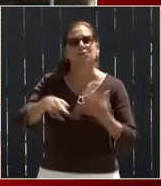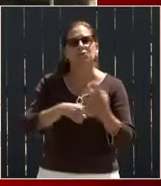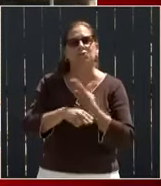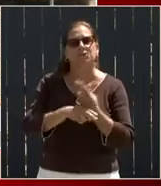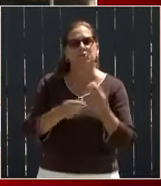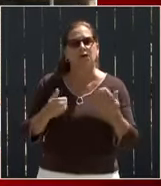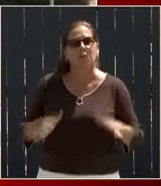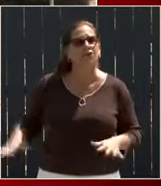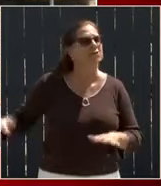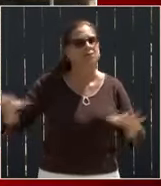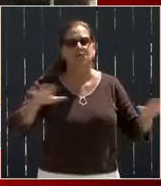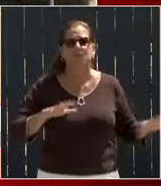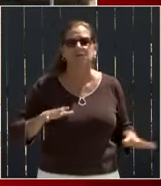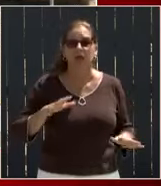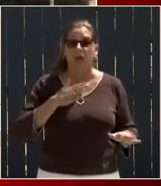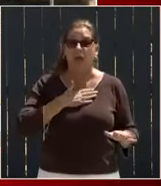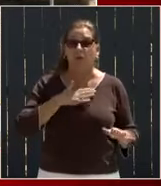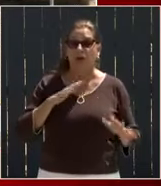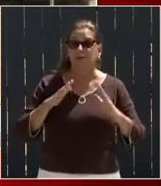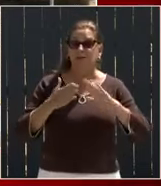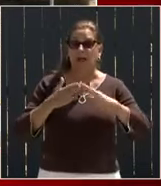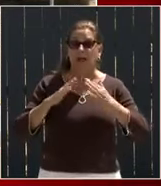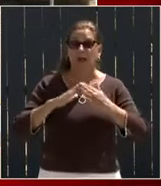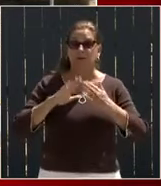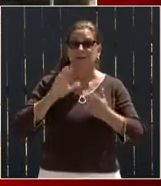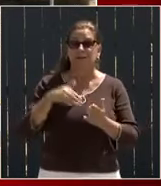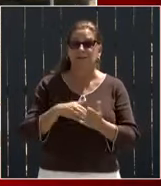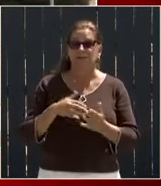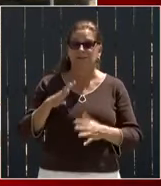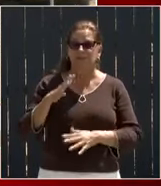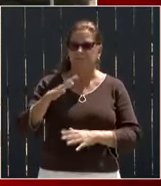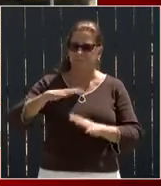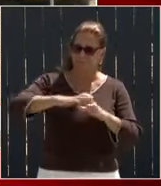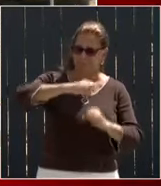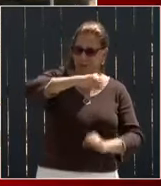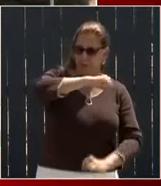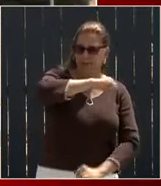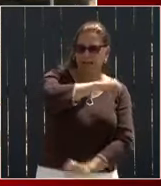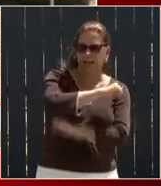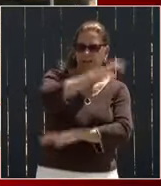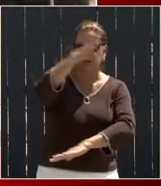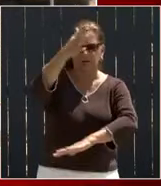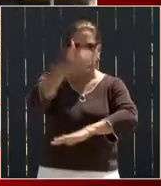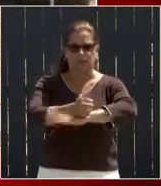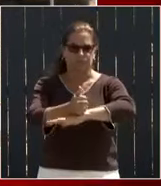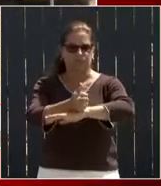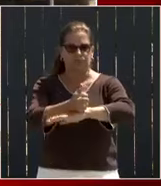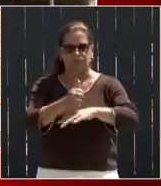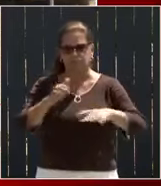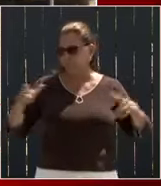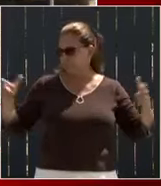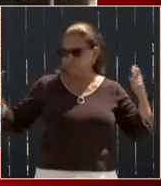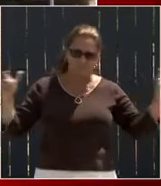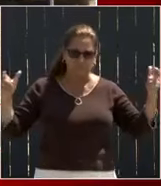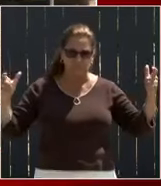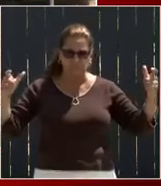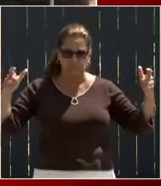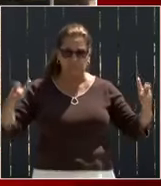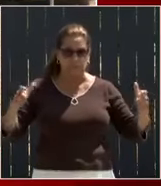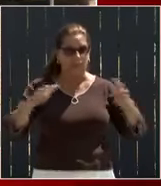Skyland Town Center is the base, the anchor, the stabilization, and for growth for Ward 7 and Ward